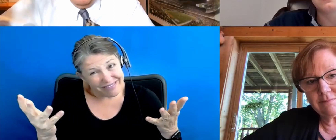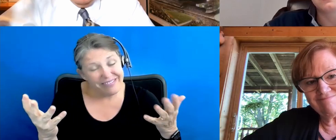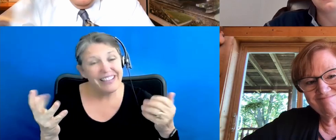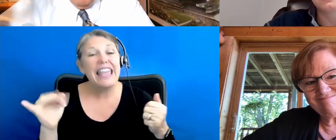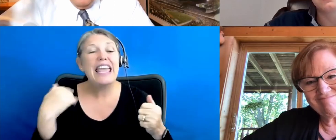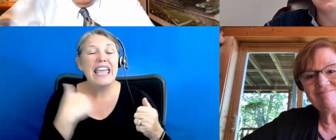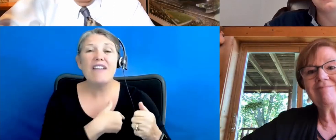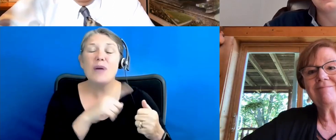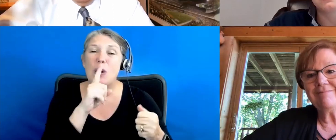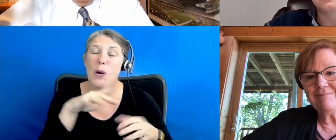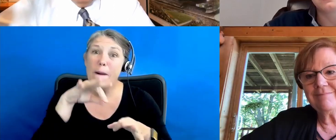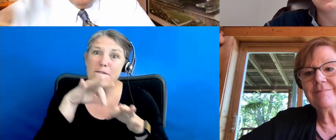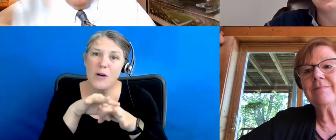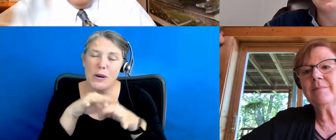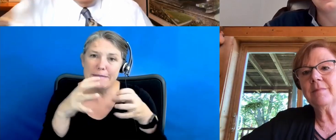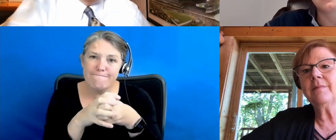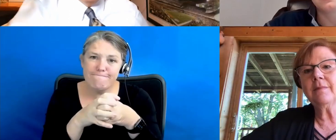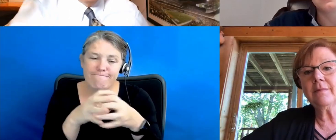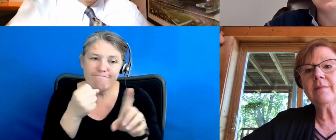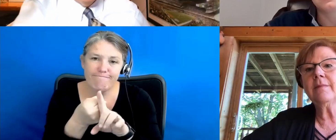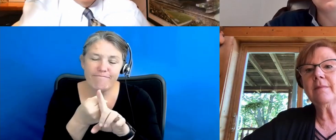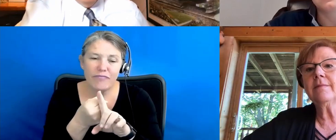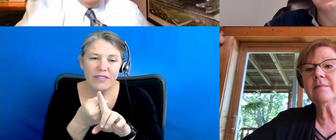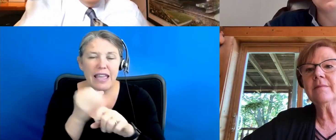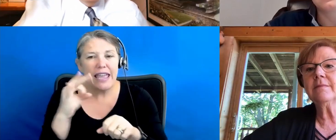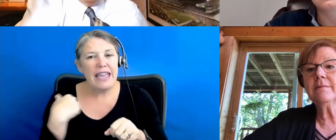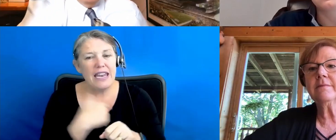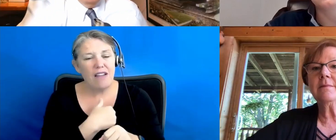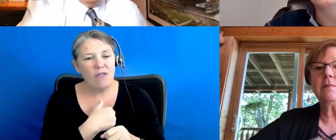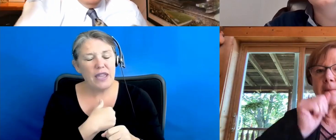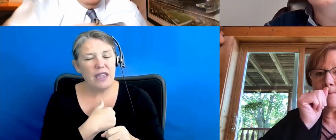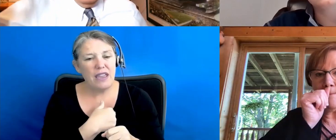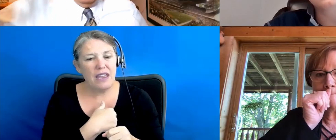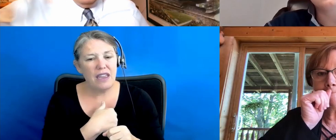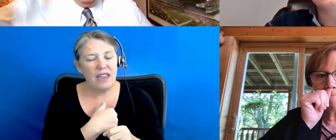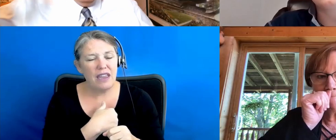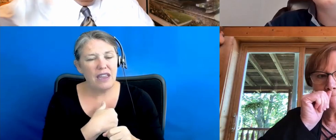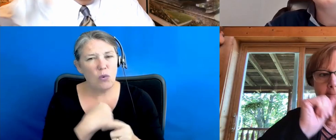voting pact, and if we were, considered,